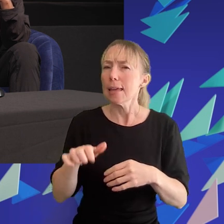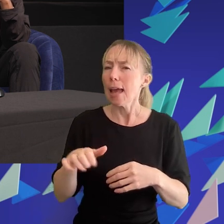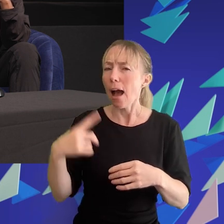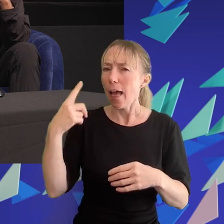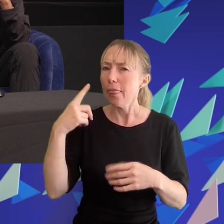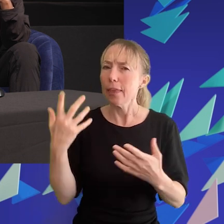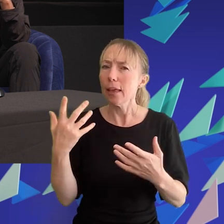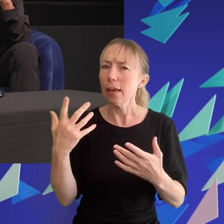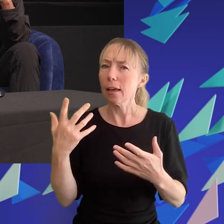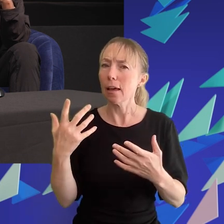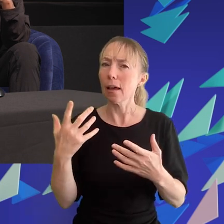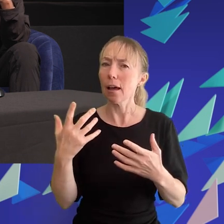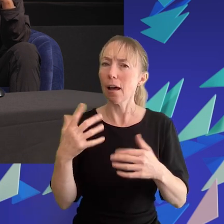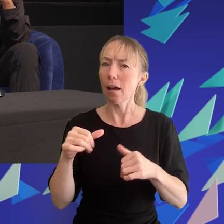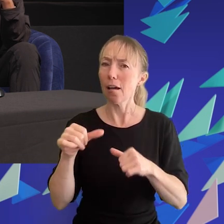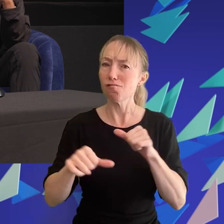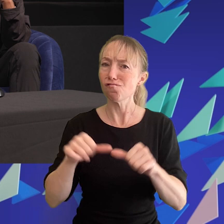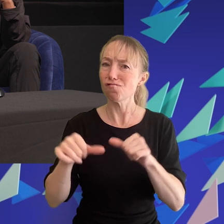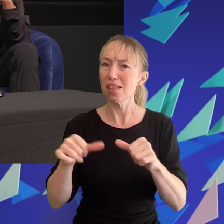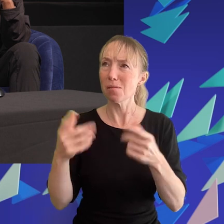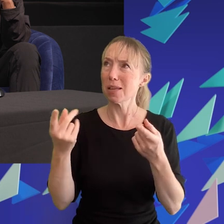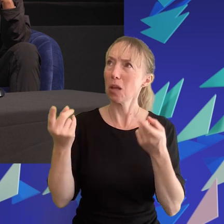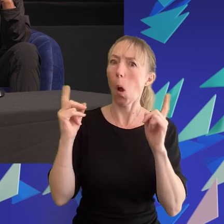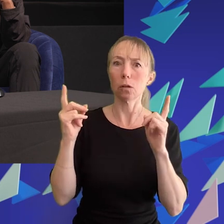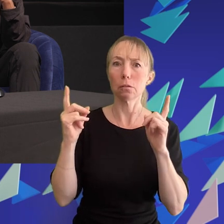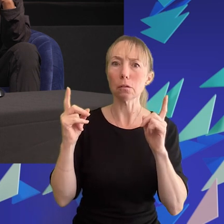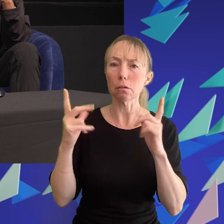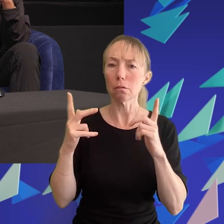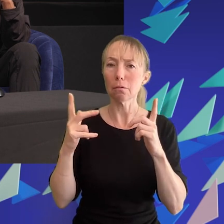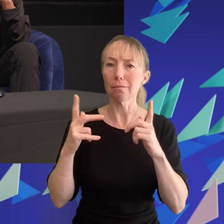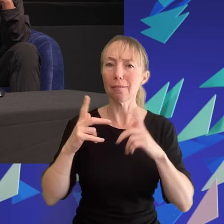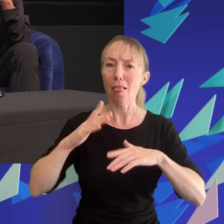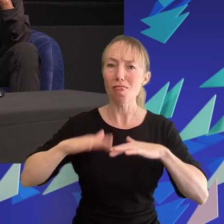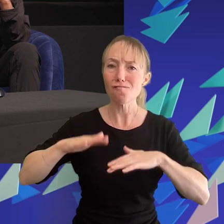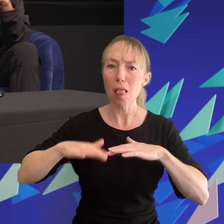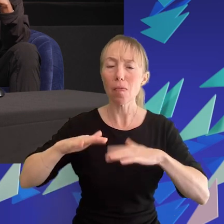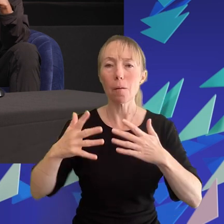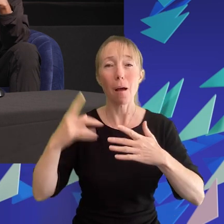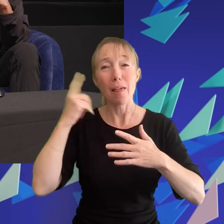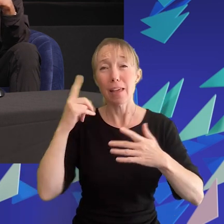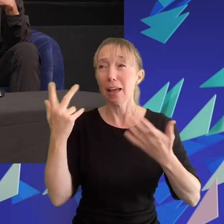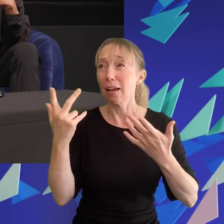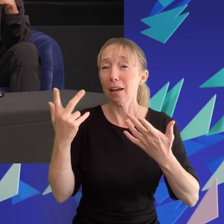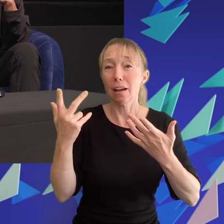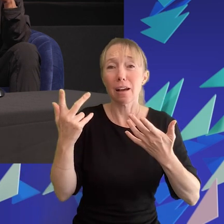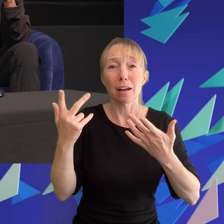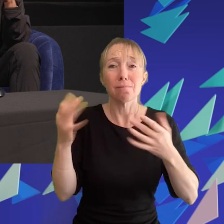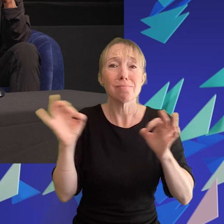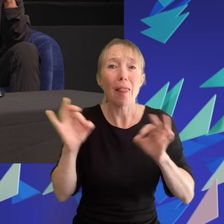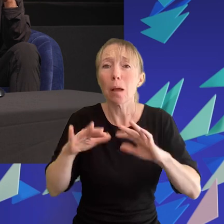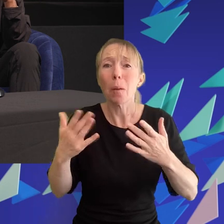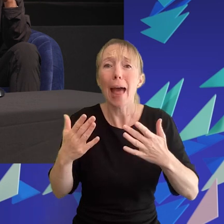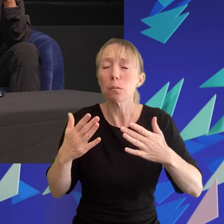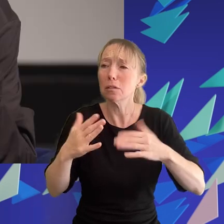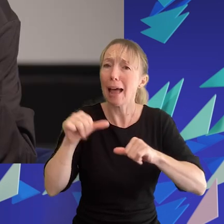I think that rhythm is God in art. Really, I think there's nothing that without rhythm can survive. I think